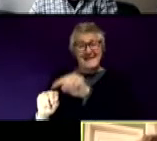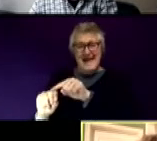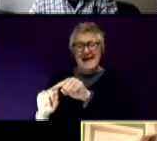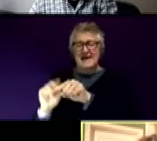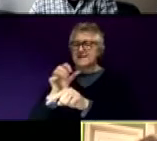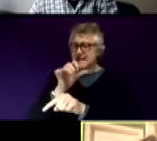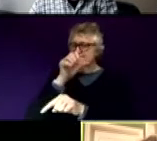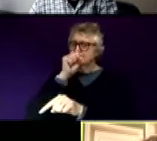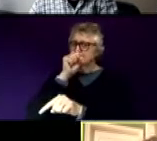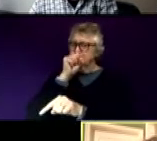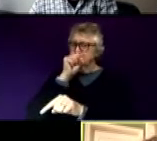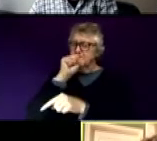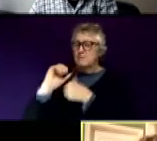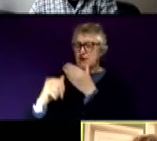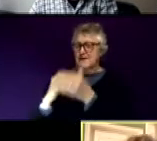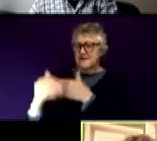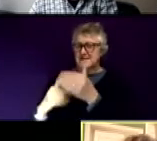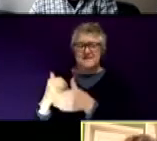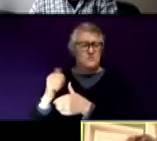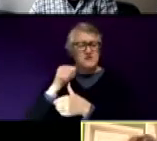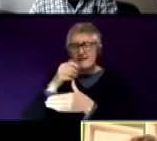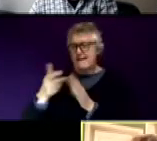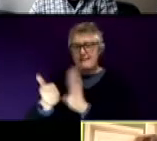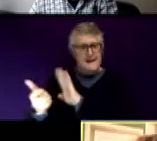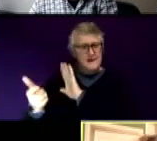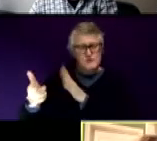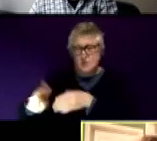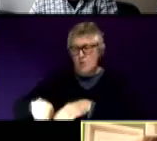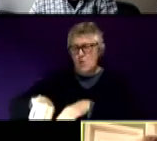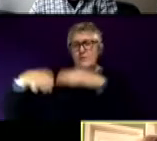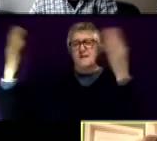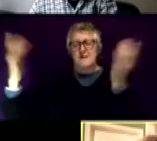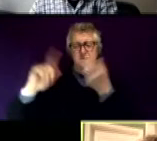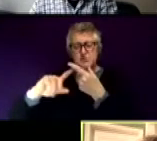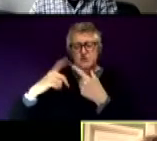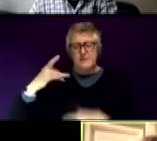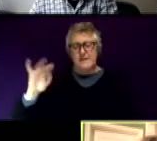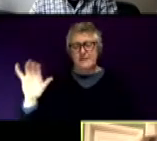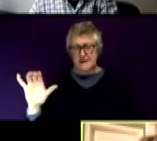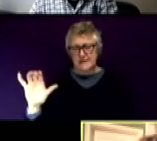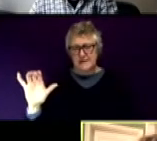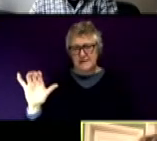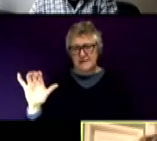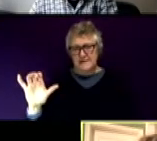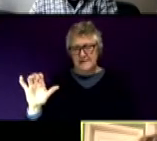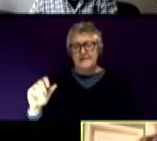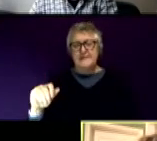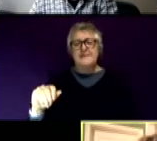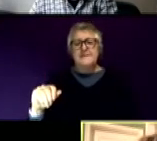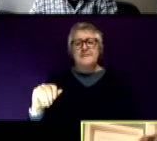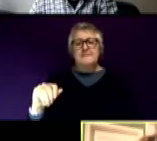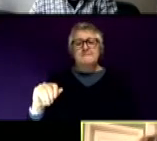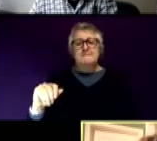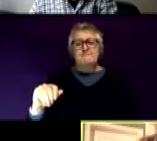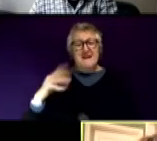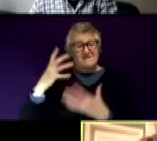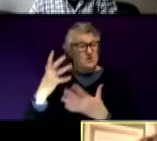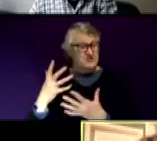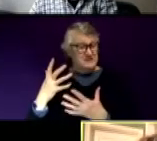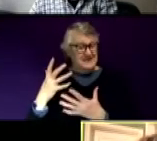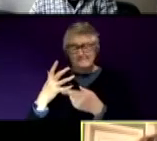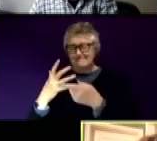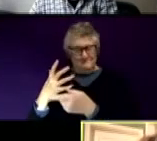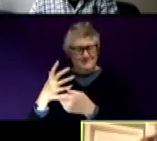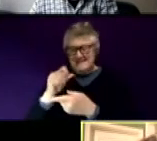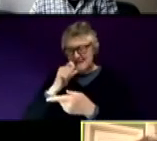public. As you know, the city hosted sessions were all open to the public, but unfortunately, we don't have that option